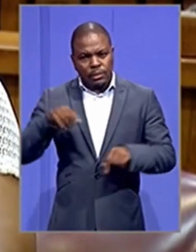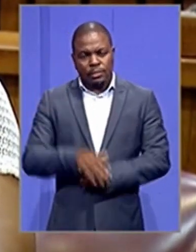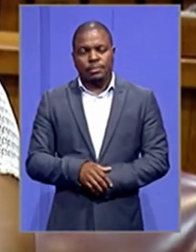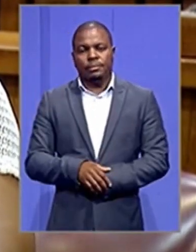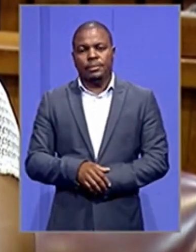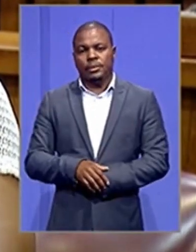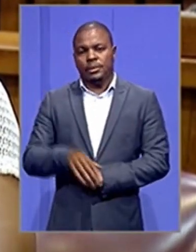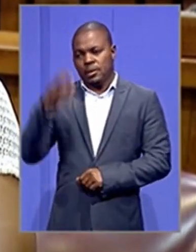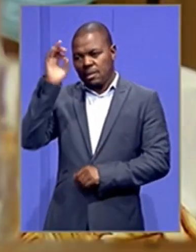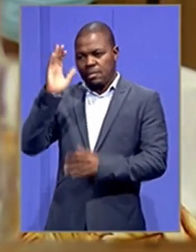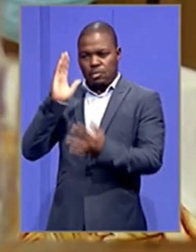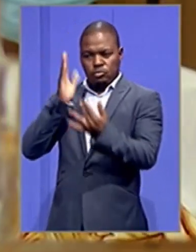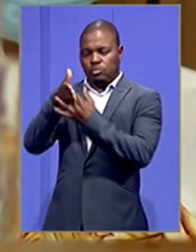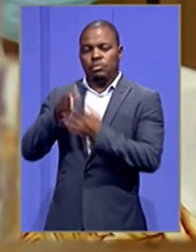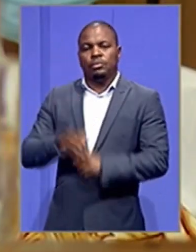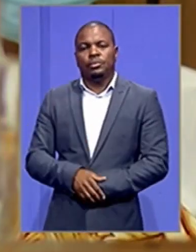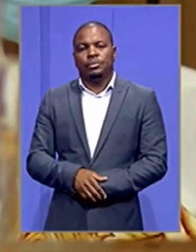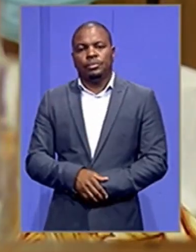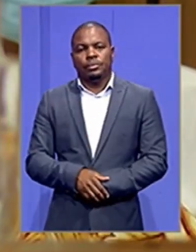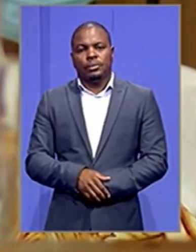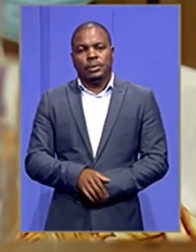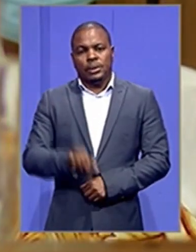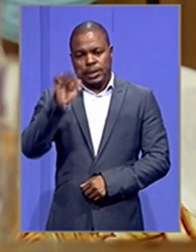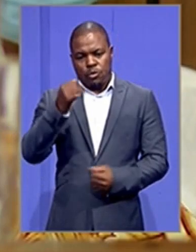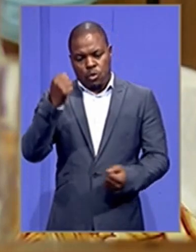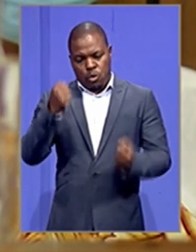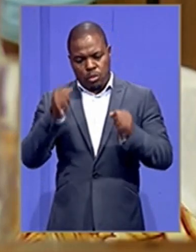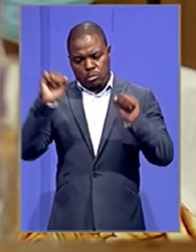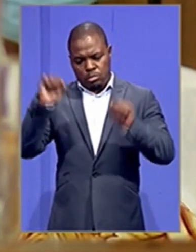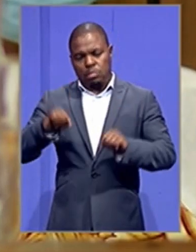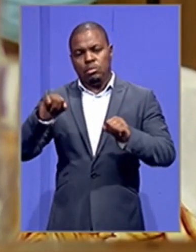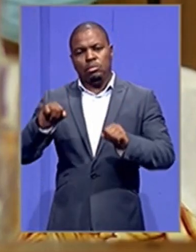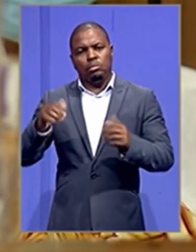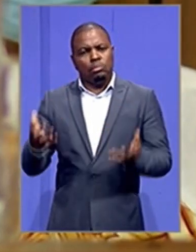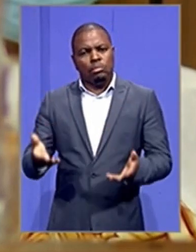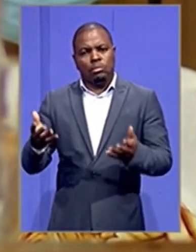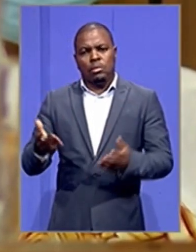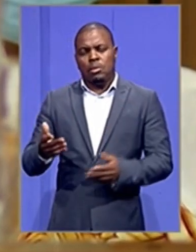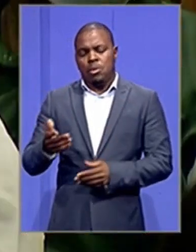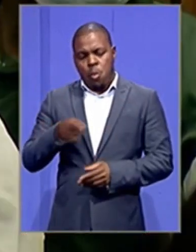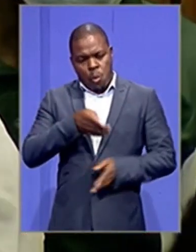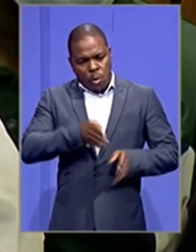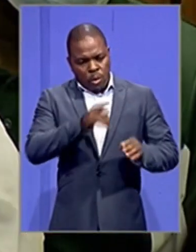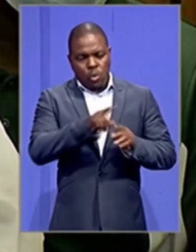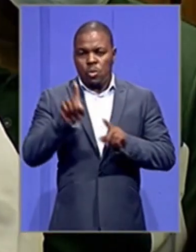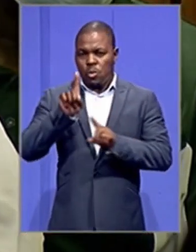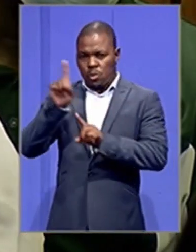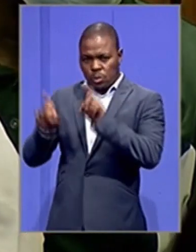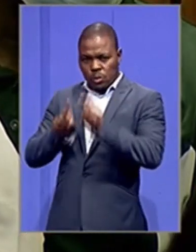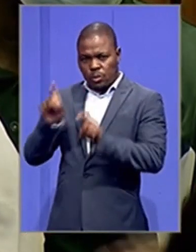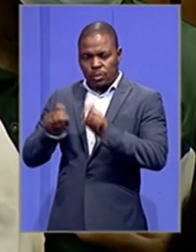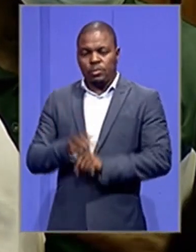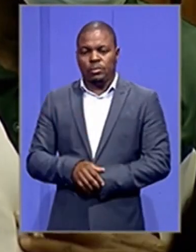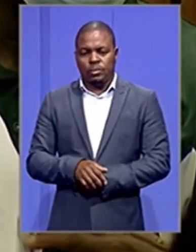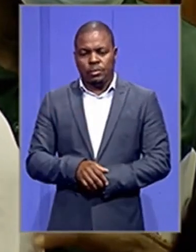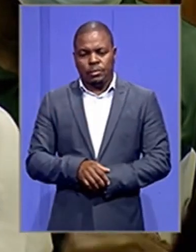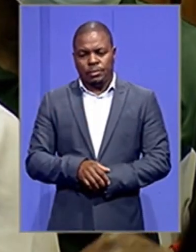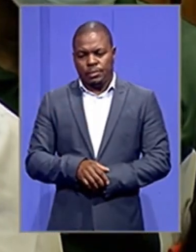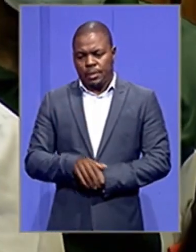ya tsereganya. If the court allows this line of questioning, then the state would